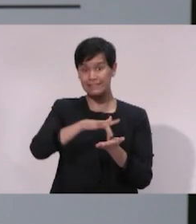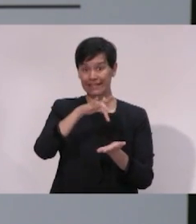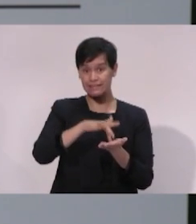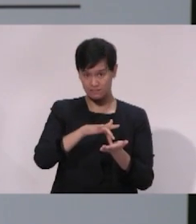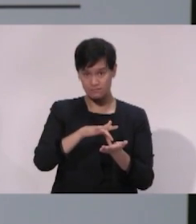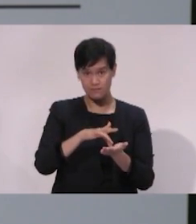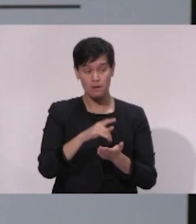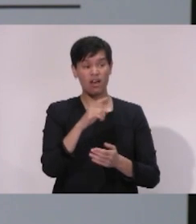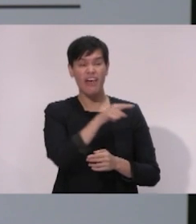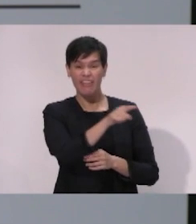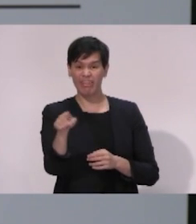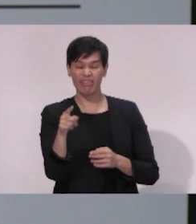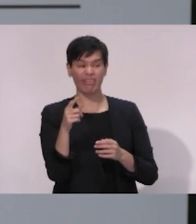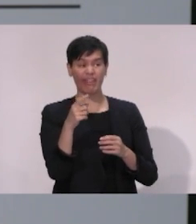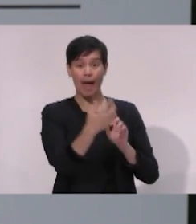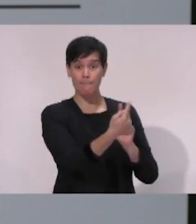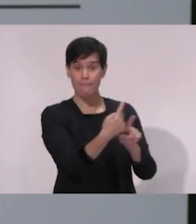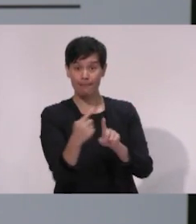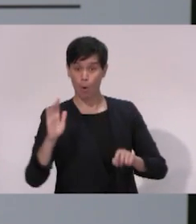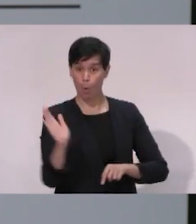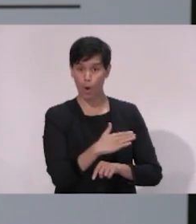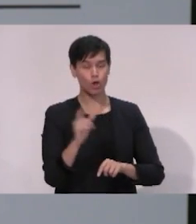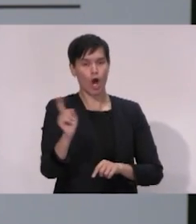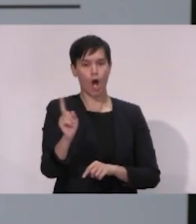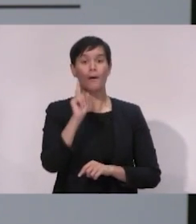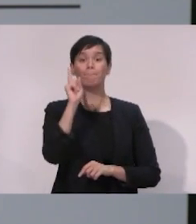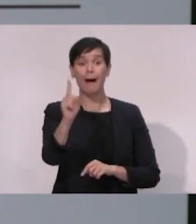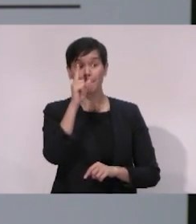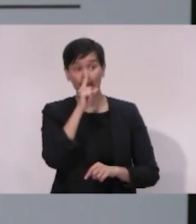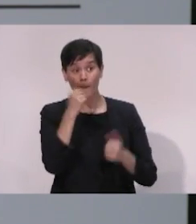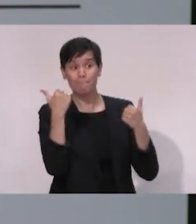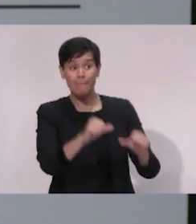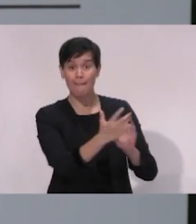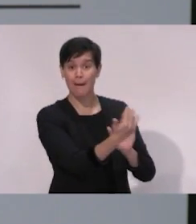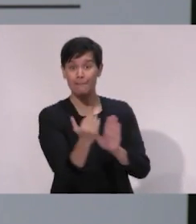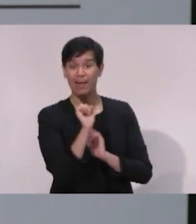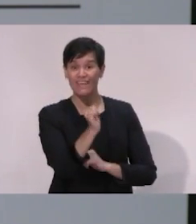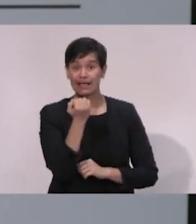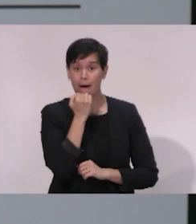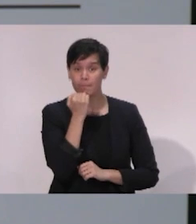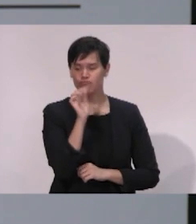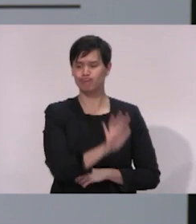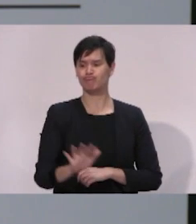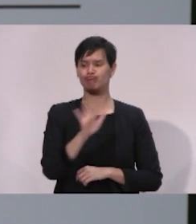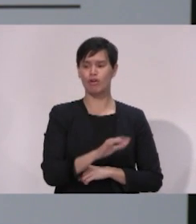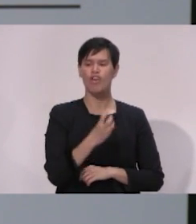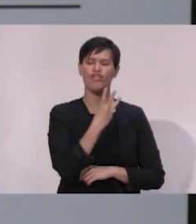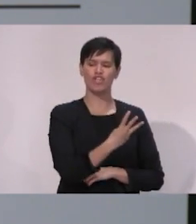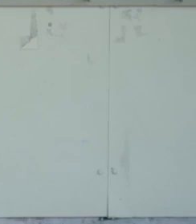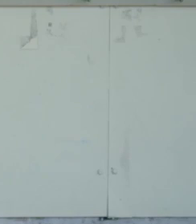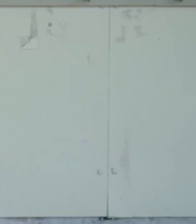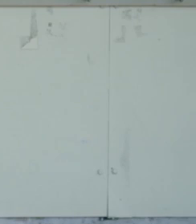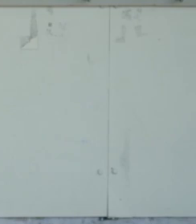as attending an early learning service. That averages out across the early learning services that completed the survey at